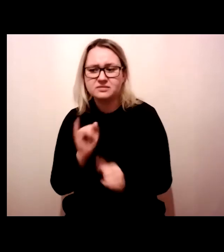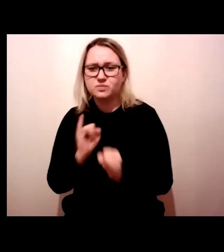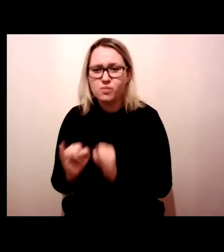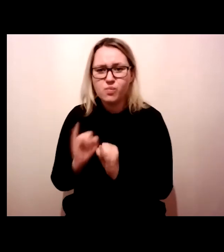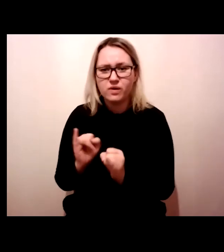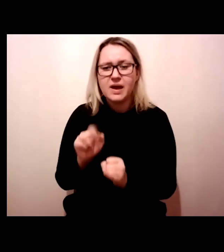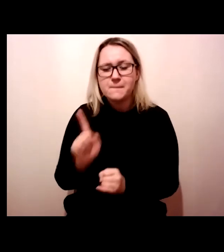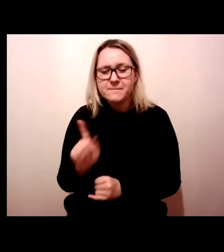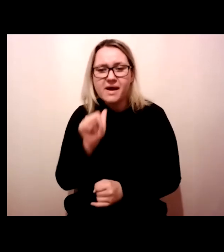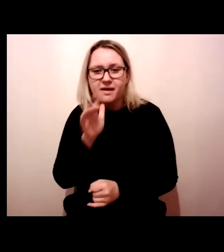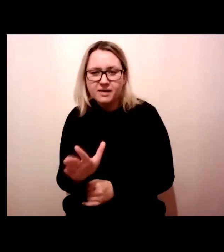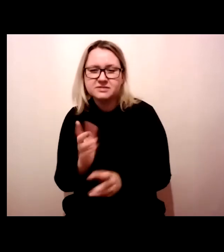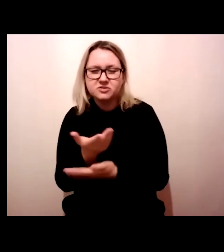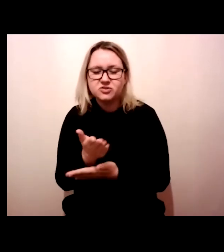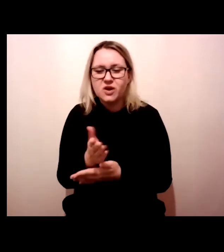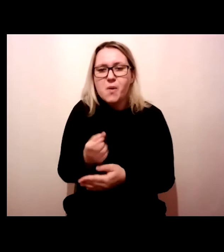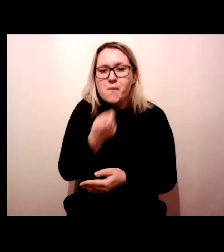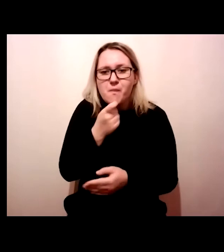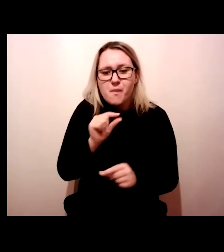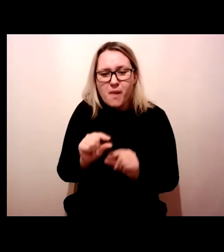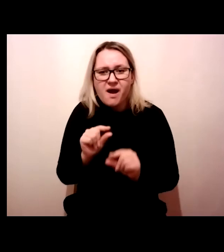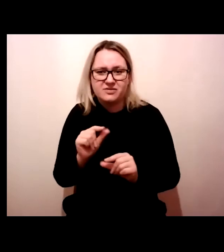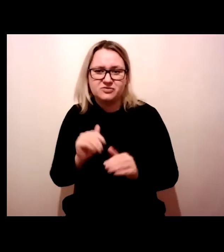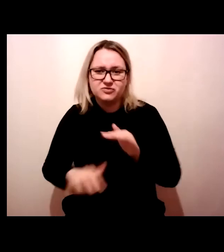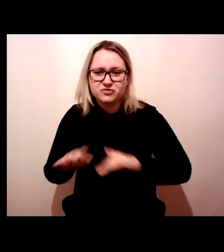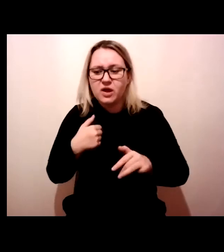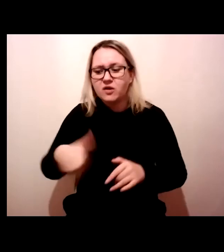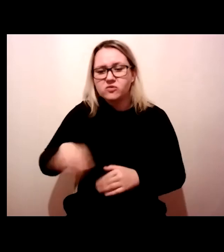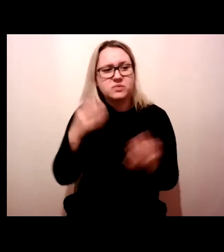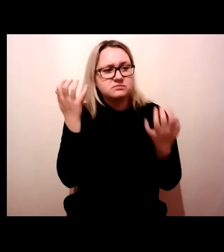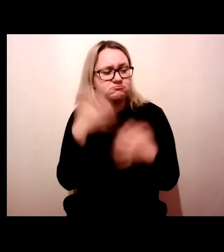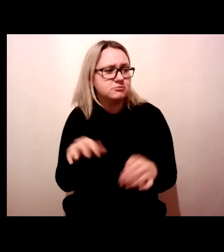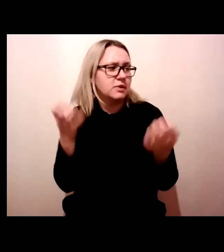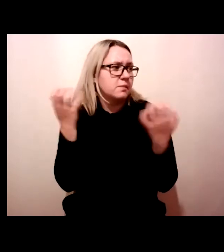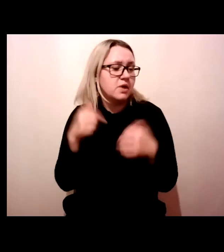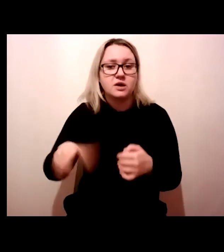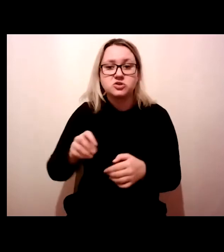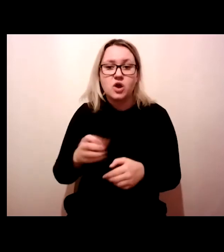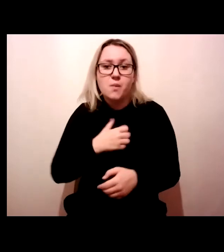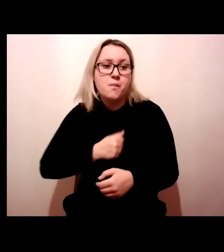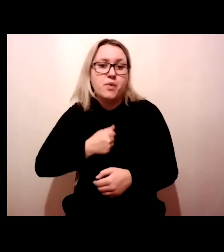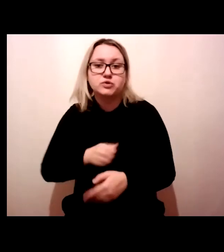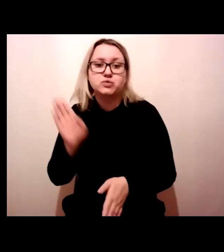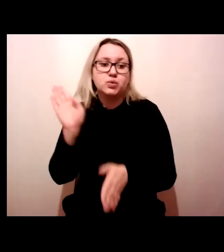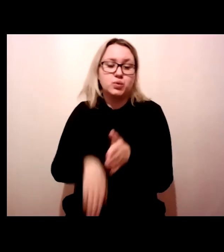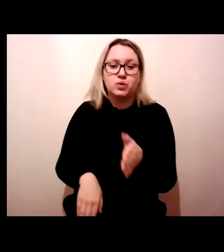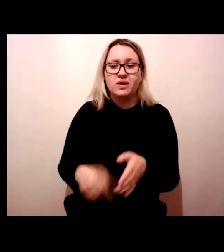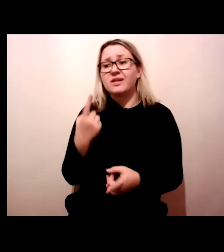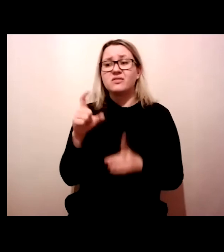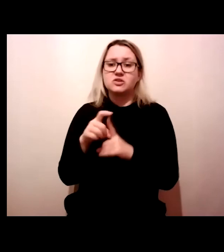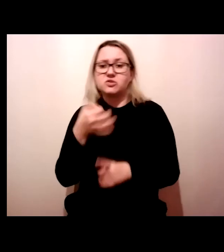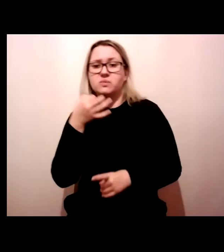children constantly misbehave. But there are very small situations that are